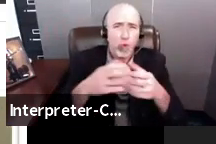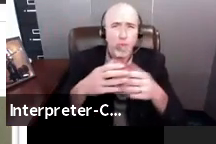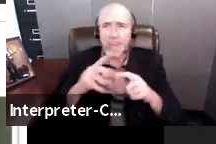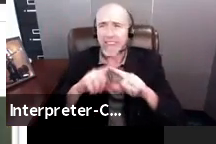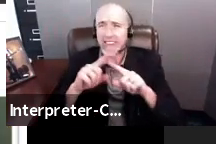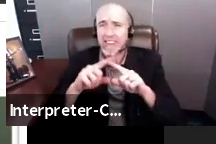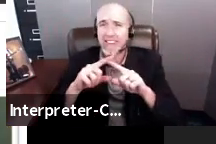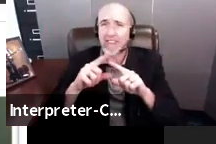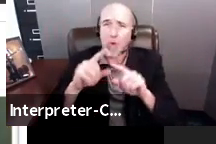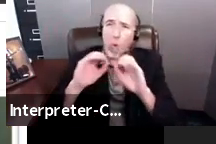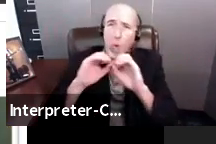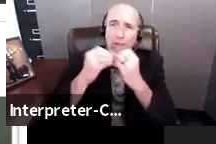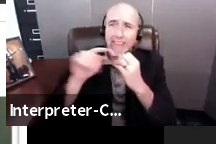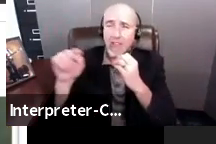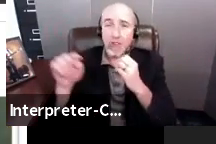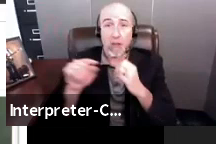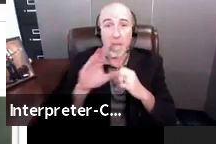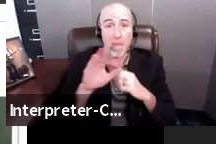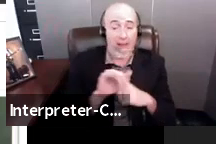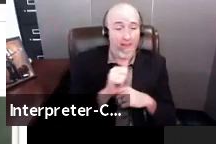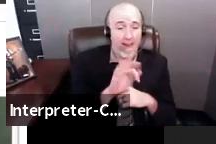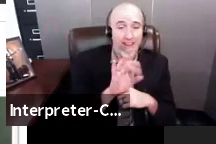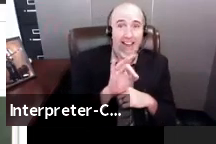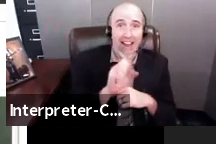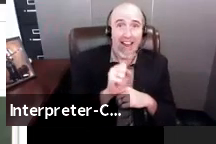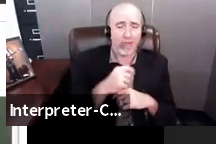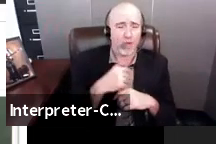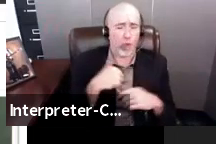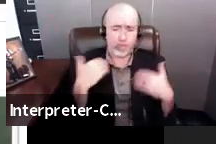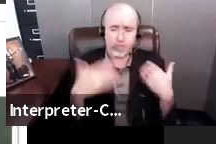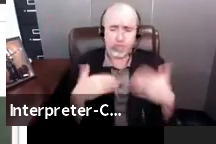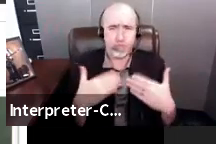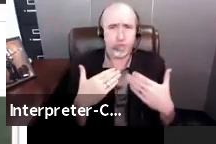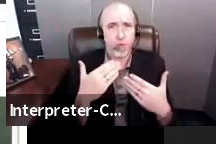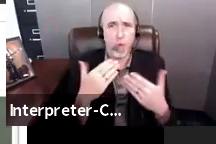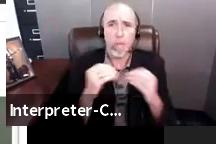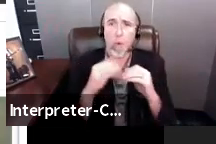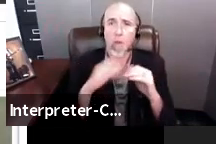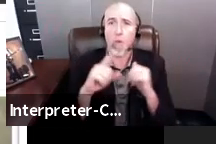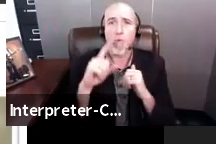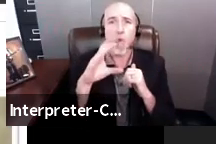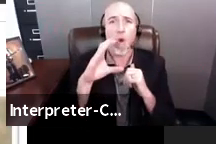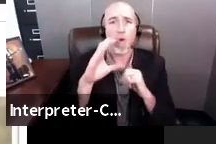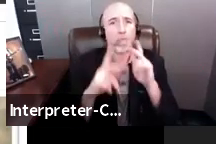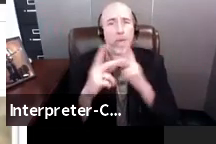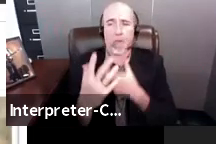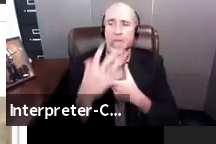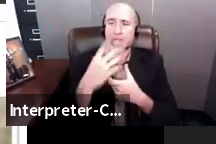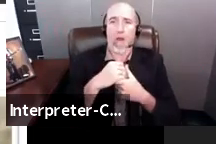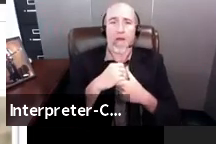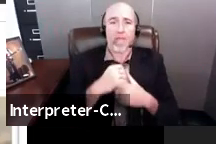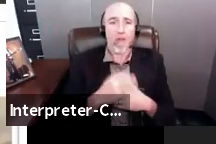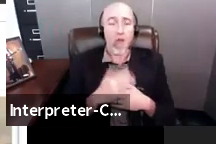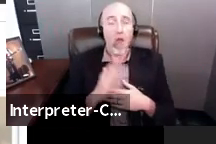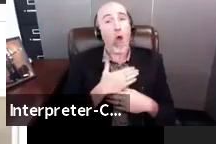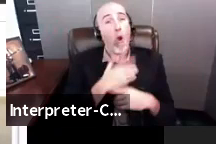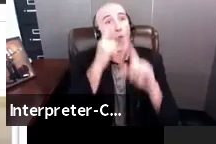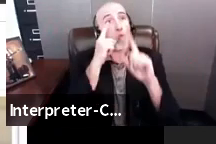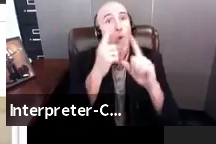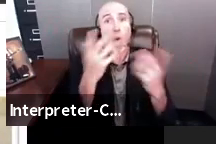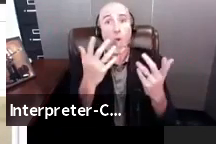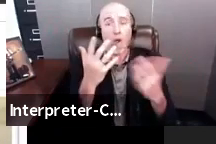the early 1980s, we were full steam ahead with over 100 people involved. Our main goal was improving the quality of